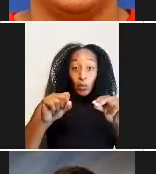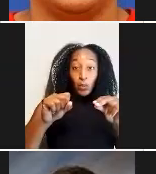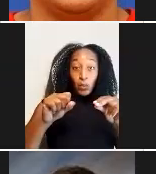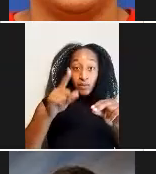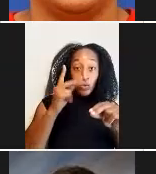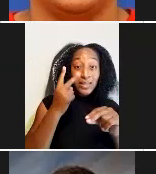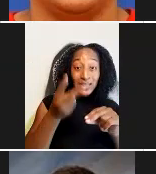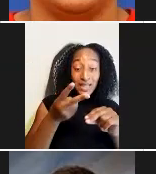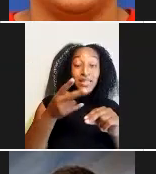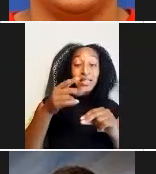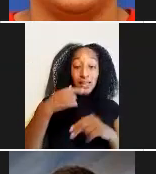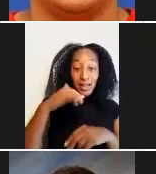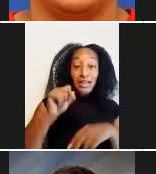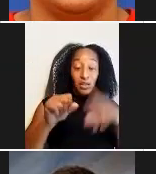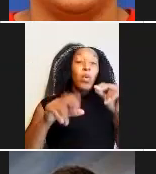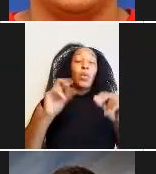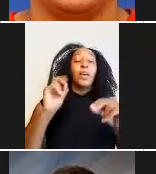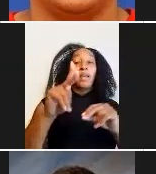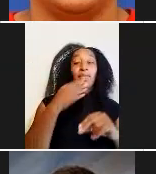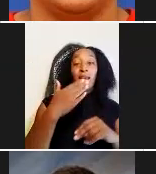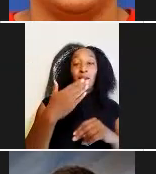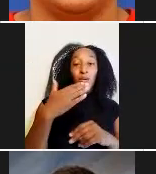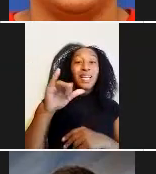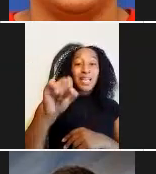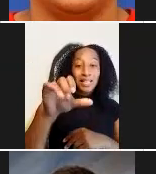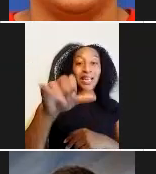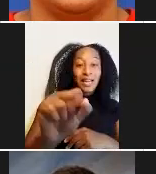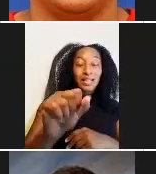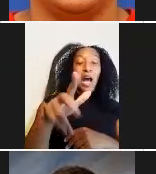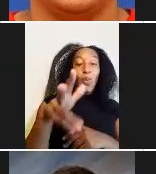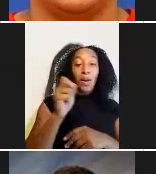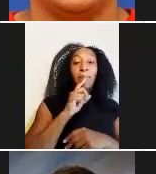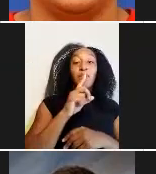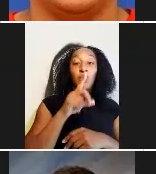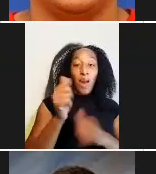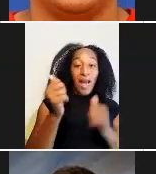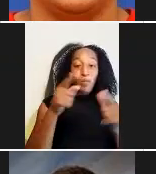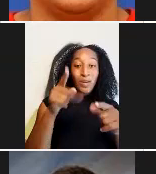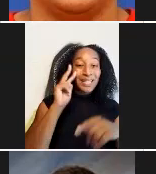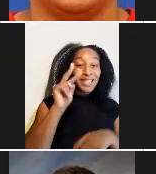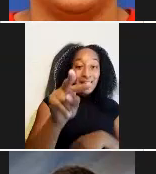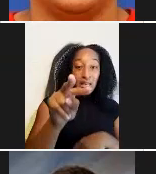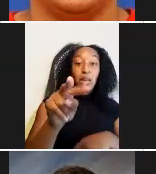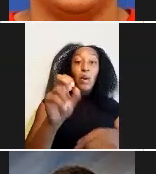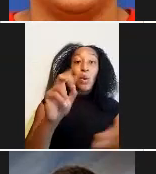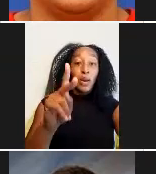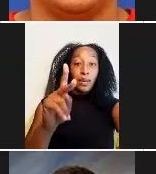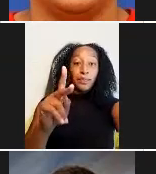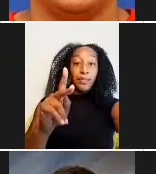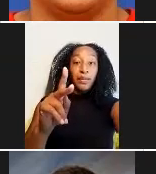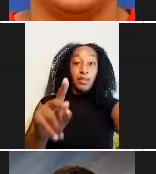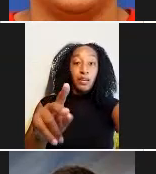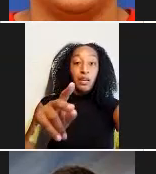Yes. Yes. Thank you. Thank you. I always like to verify. Okay, so before we